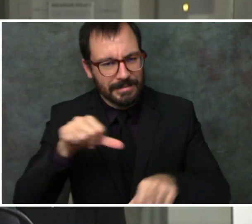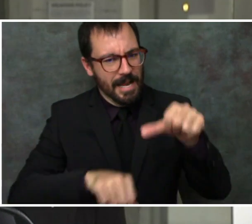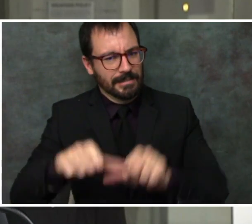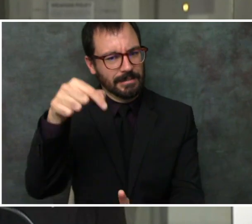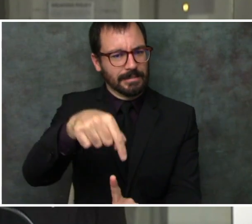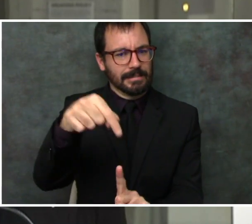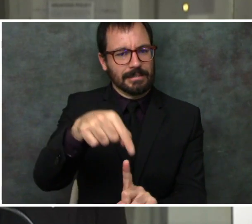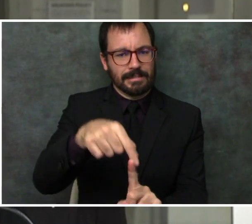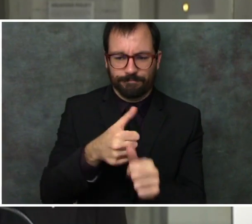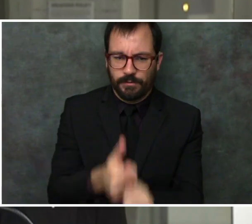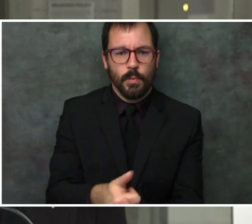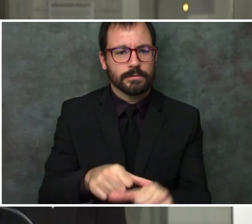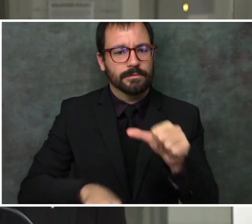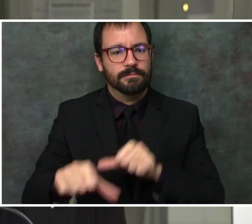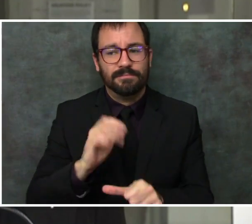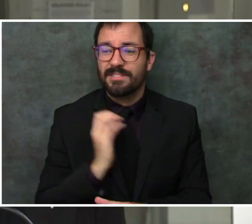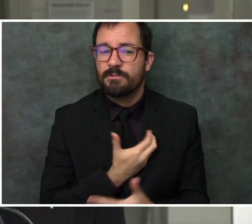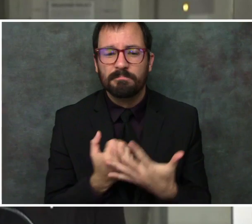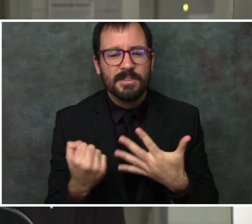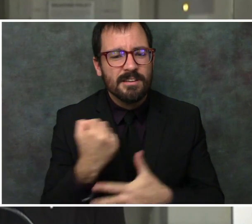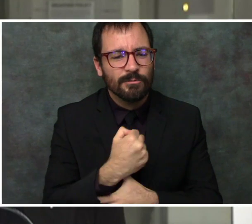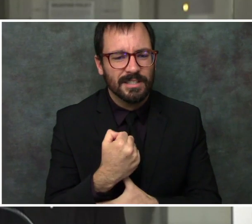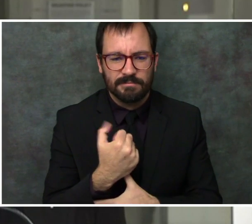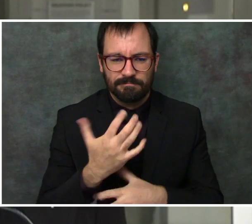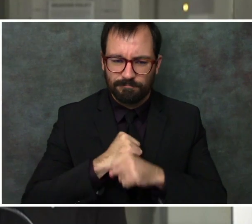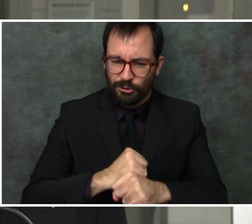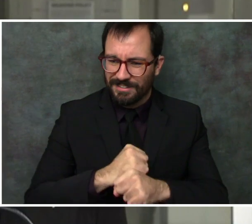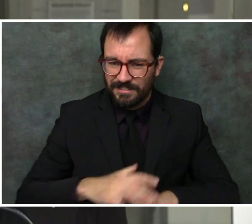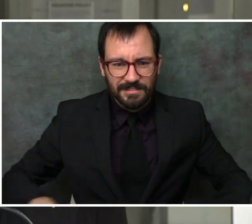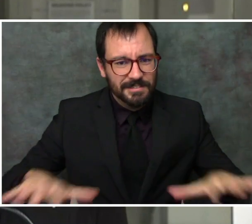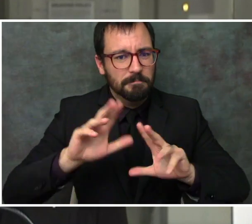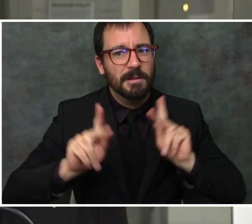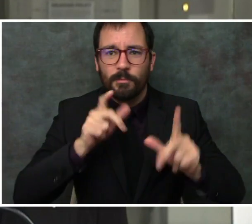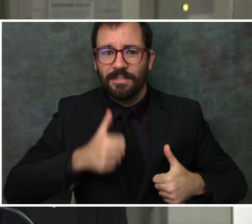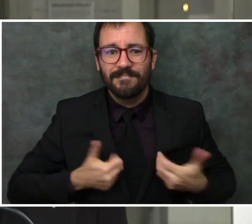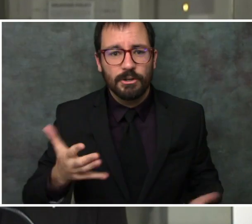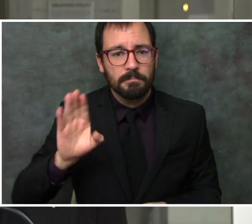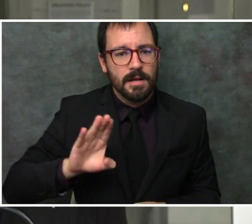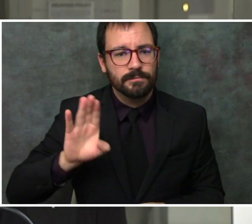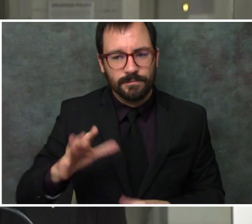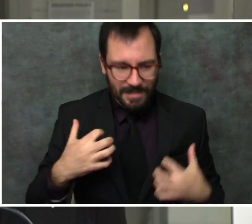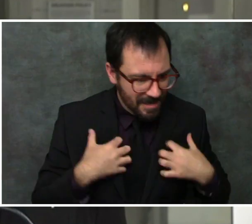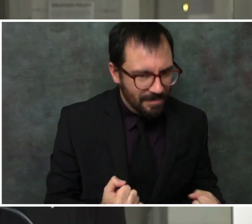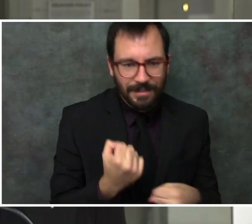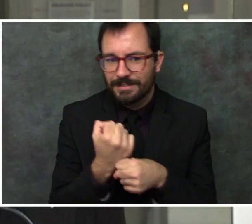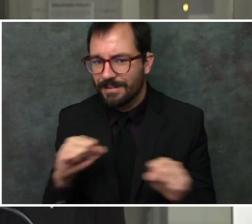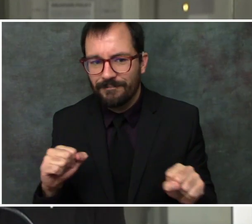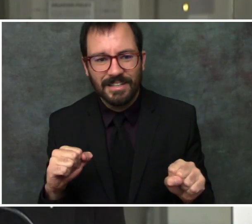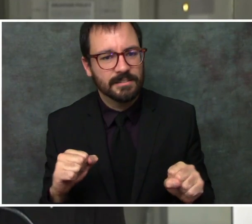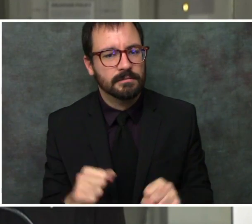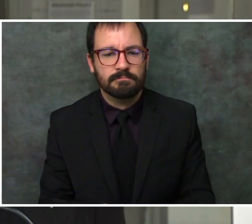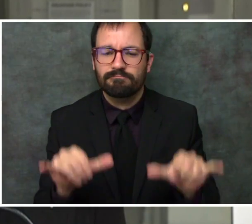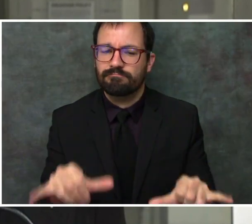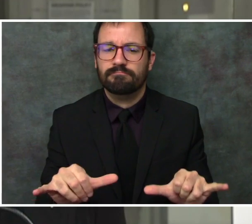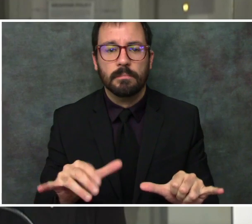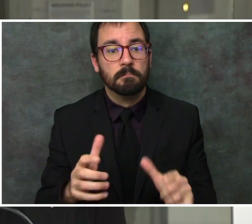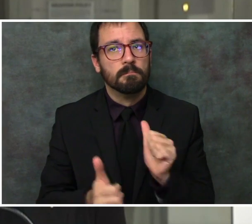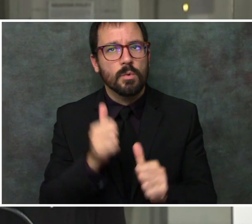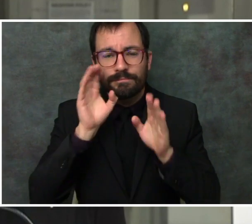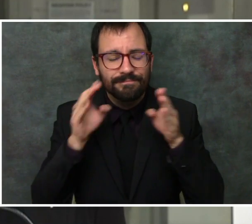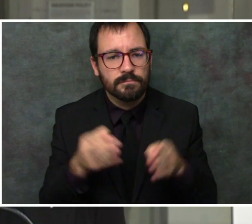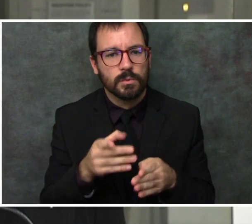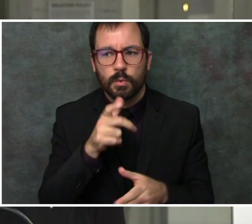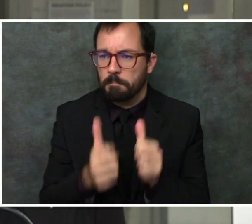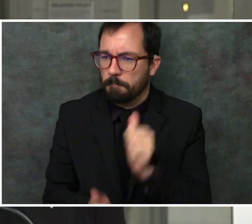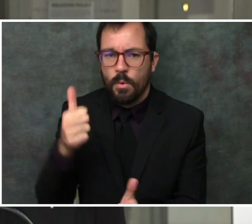priority is to protect Bostonians' health and safety with special consideration for our most vulnerable residents. That's how we're moving forward